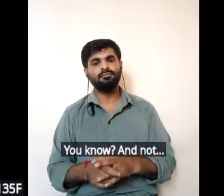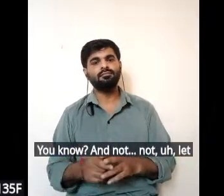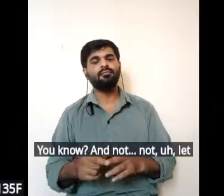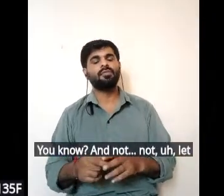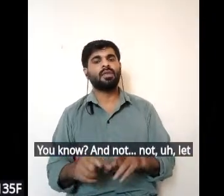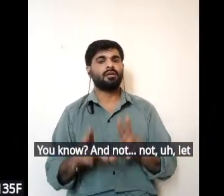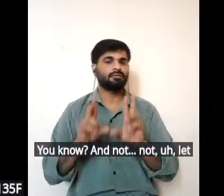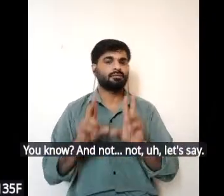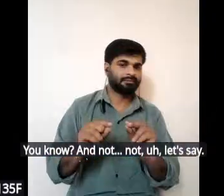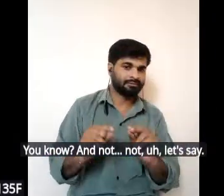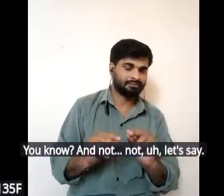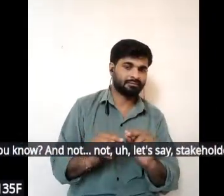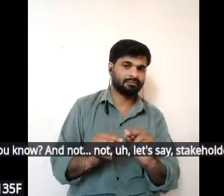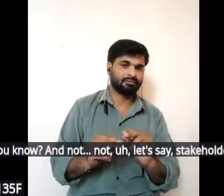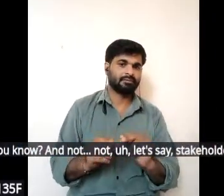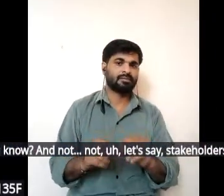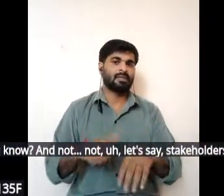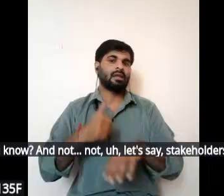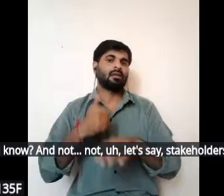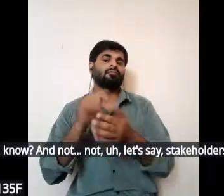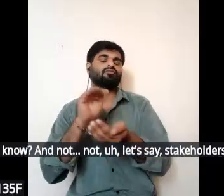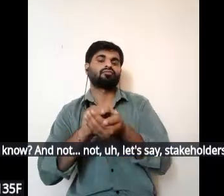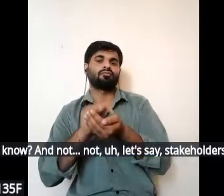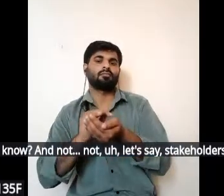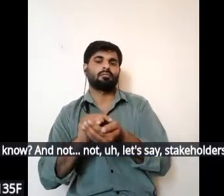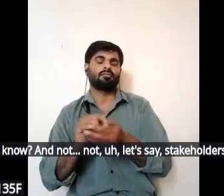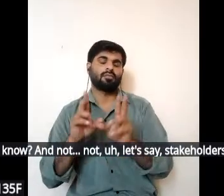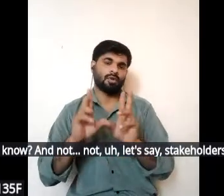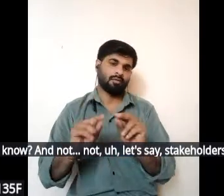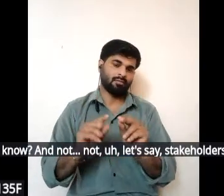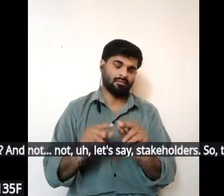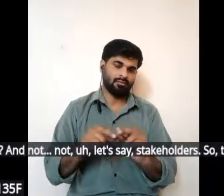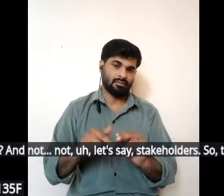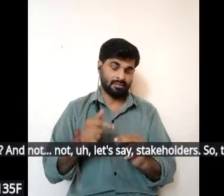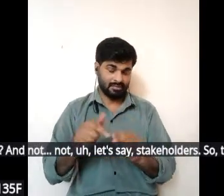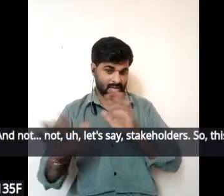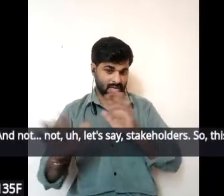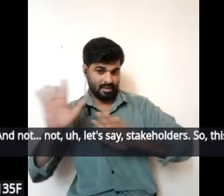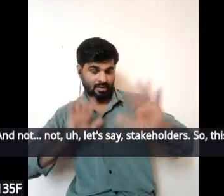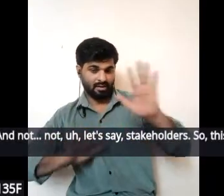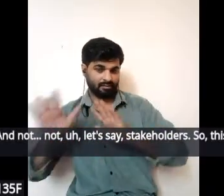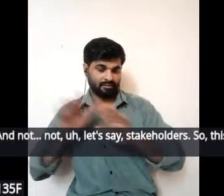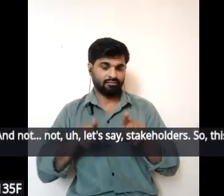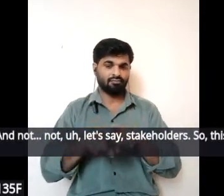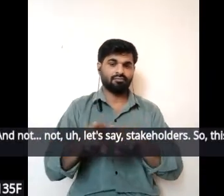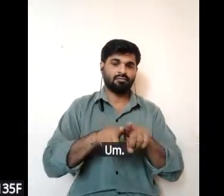say stakeholders. So this activity, for example,